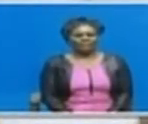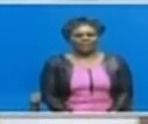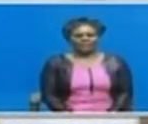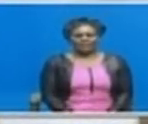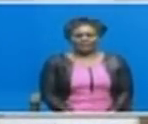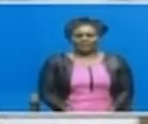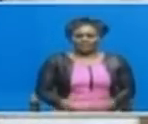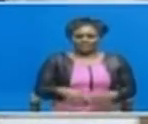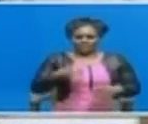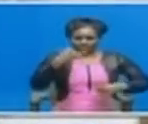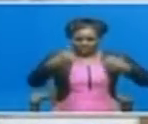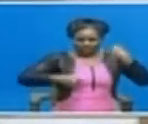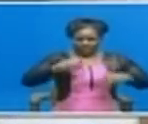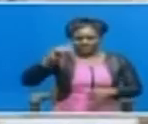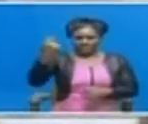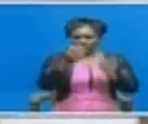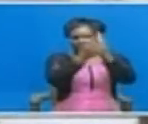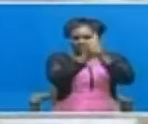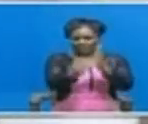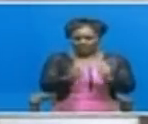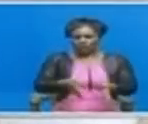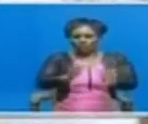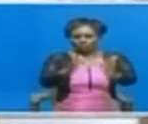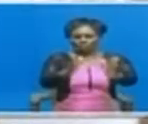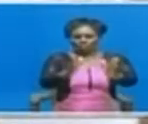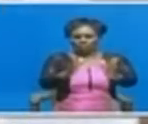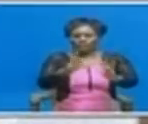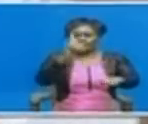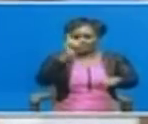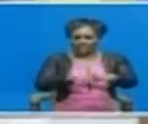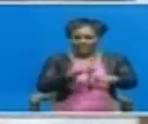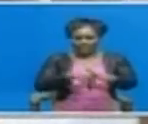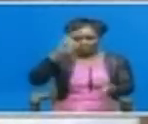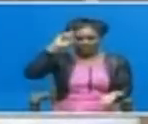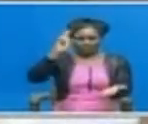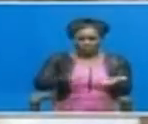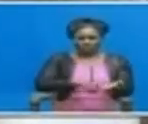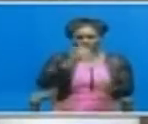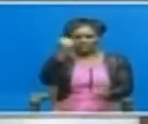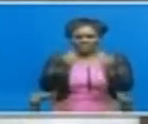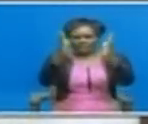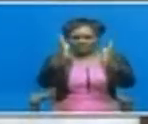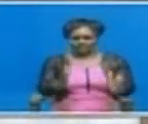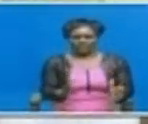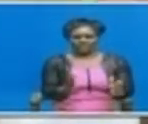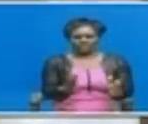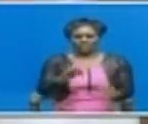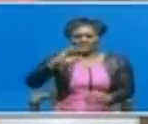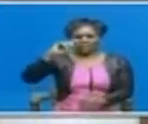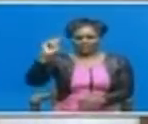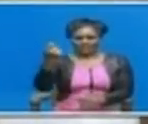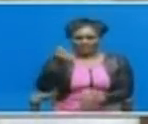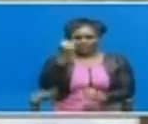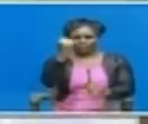After entertaining Kenyans with their motor skills both on the roads and rally tracks, it was time to recognize drivers whose stars shone the brightest at the Kenya